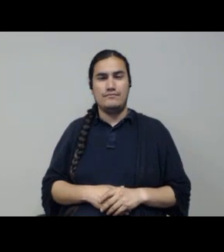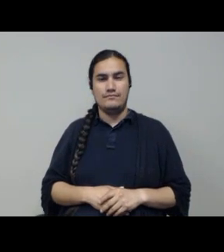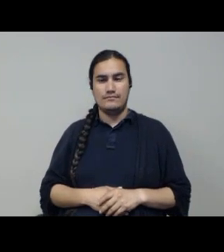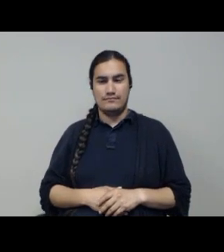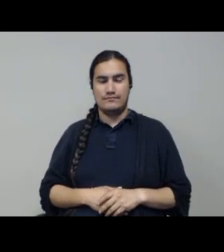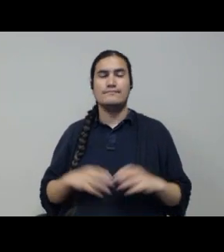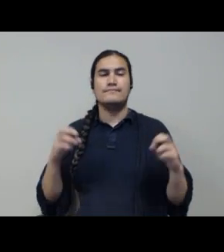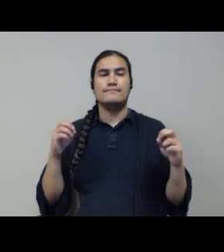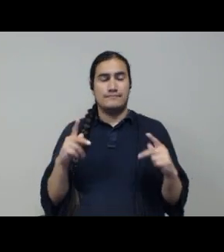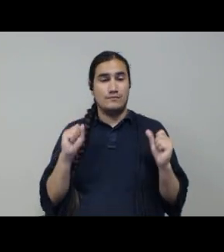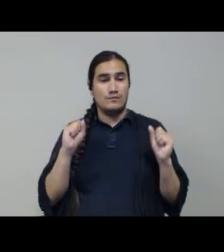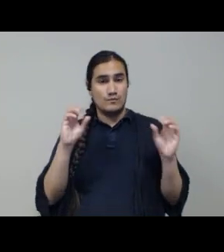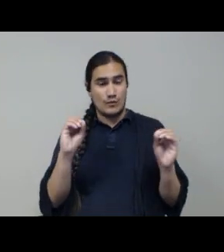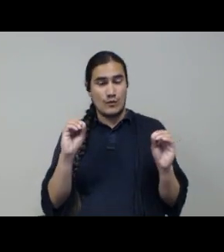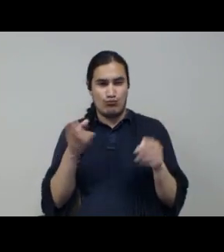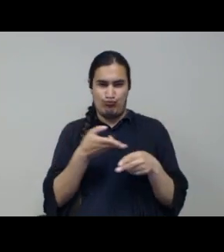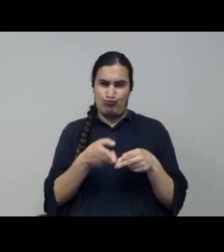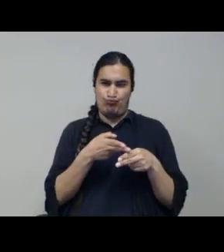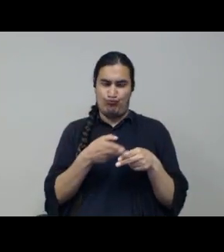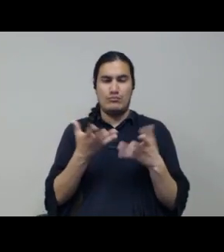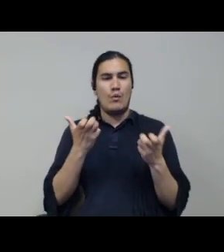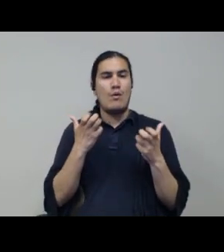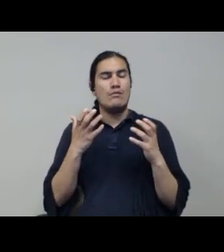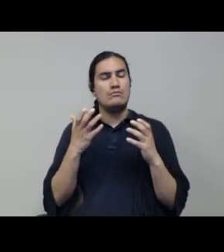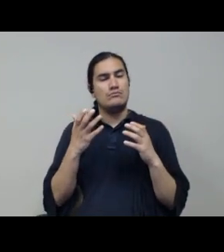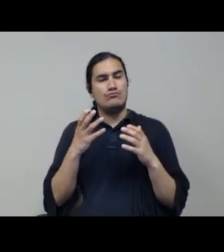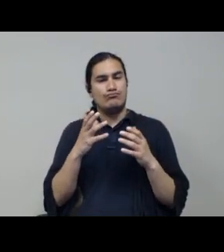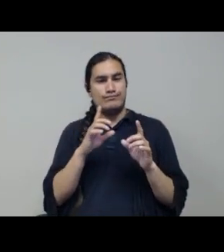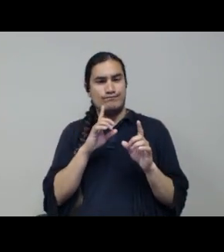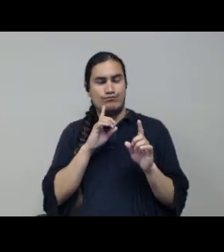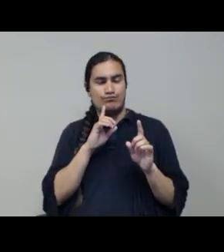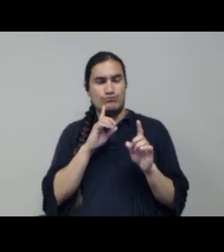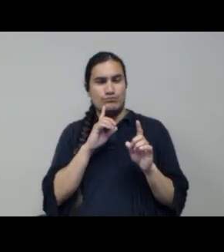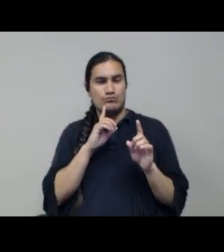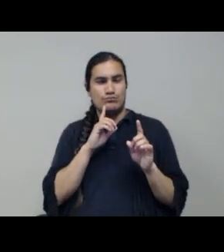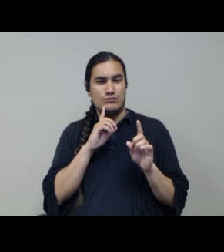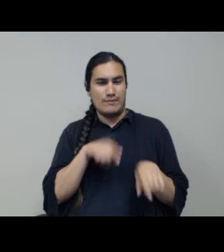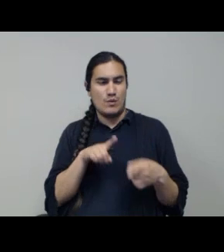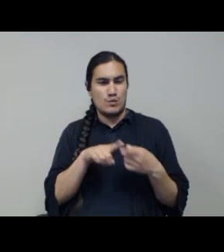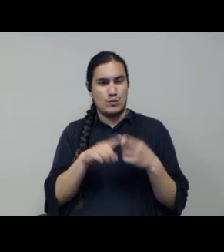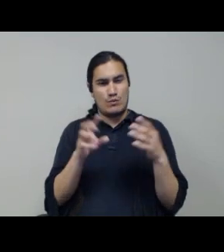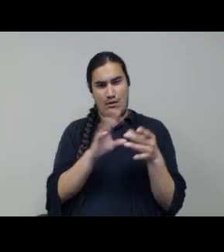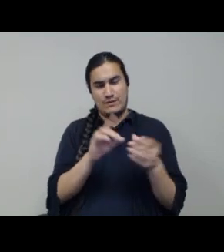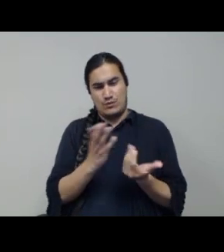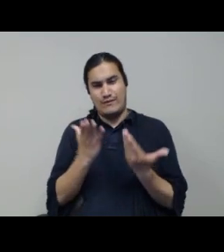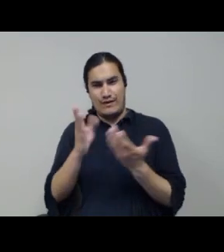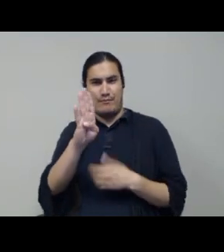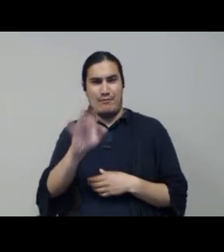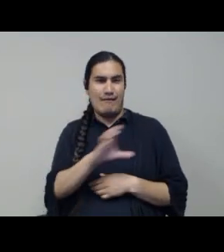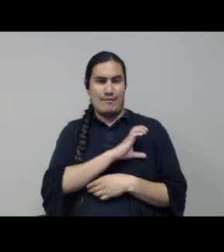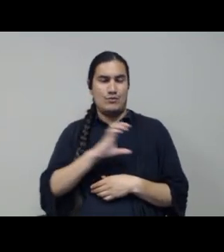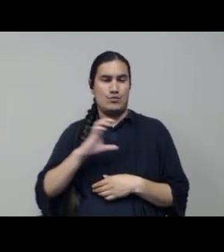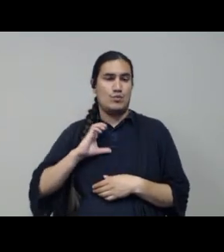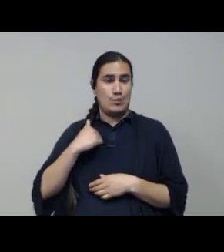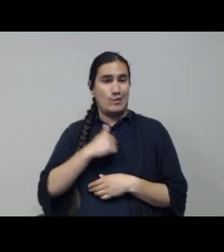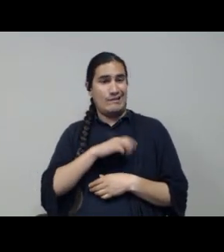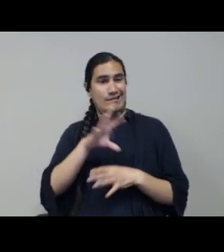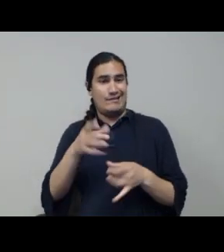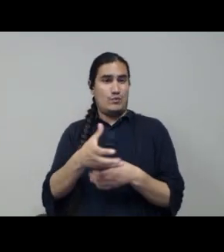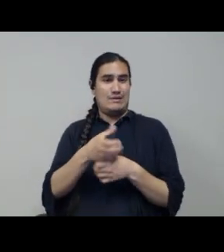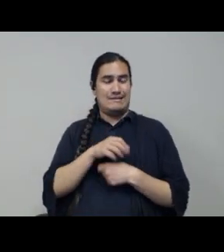All right, so I did just briefly want to address some of the comments that were provided by the commission. We did receive